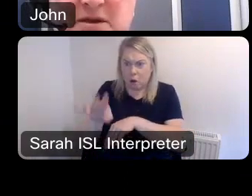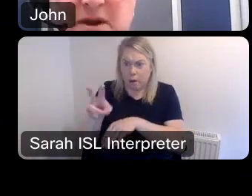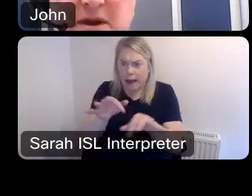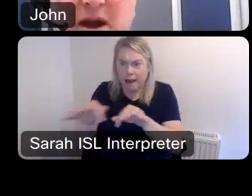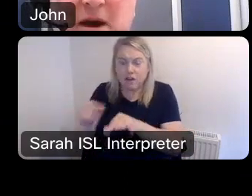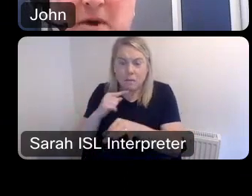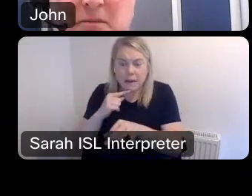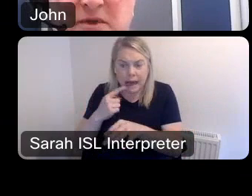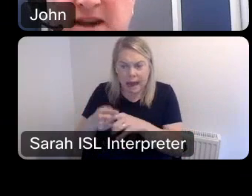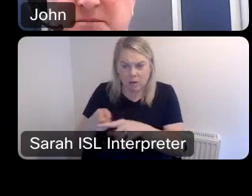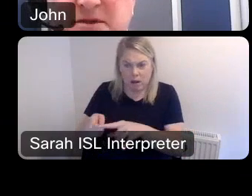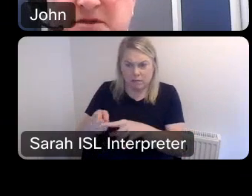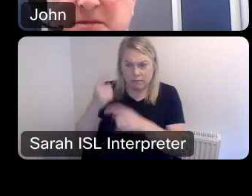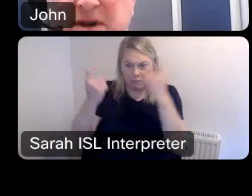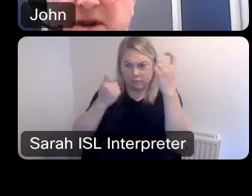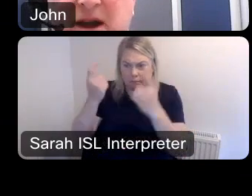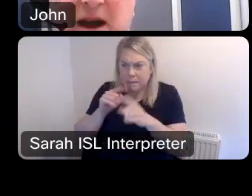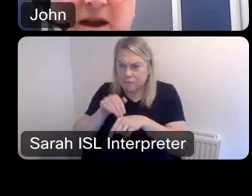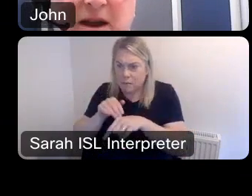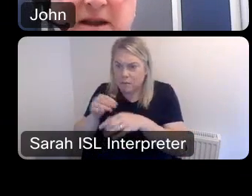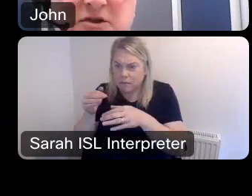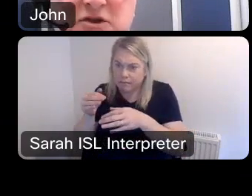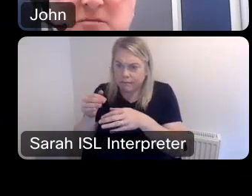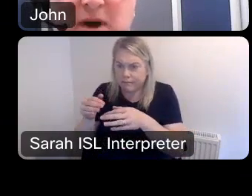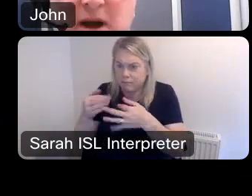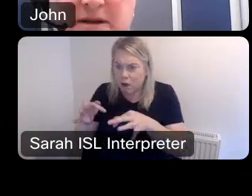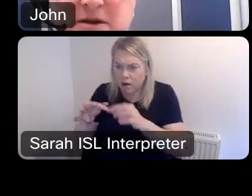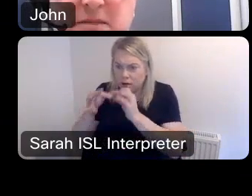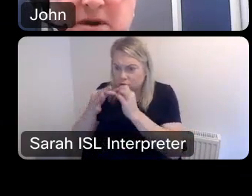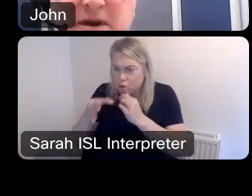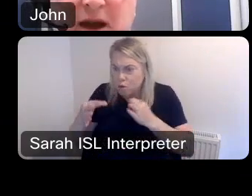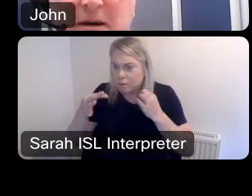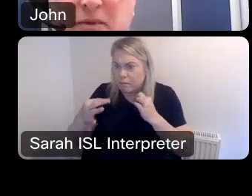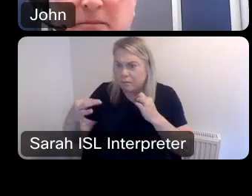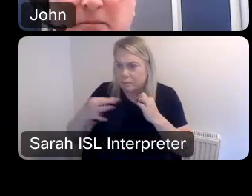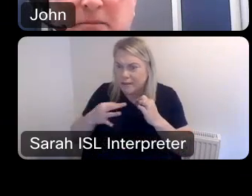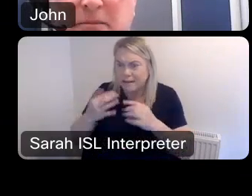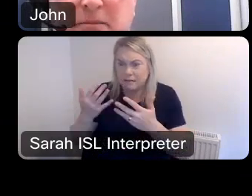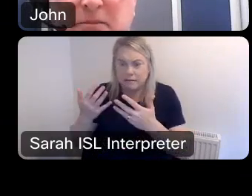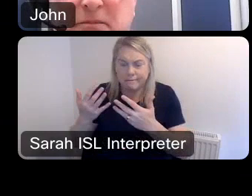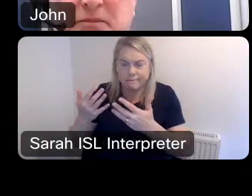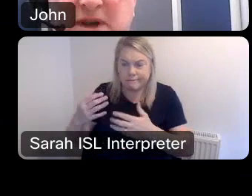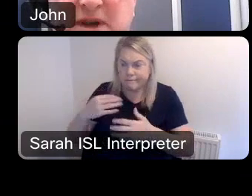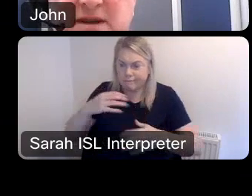has there been a problem with the placement of something like that tube? Has there been a problem with the process in terms